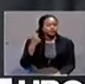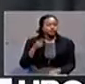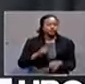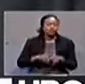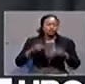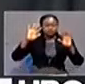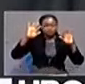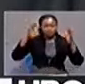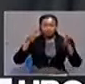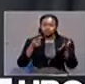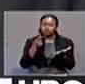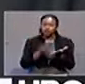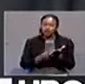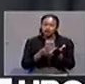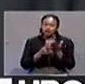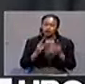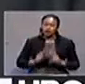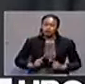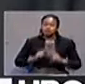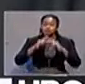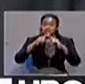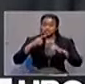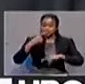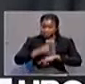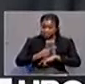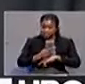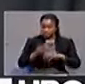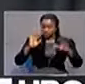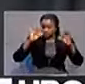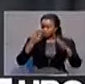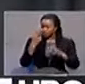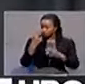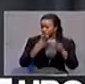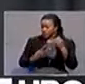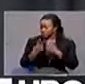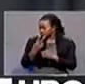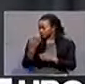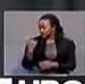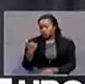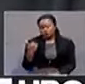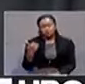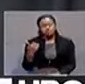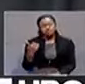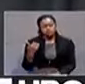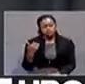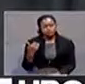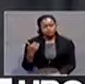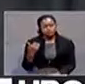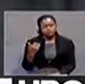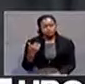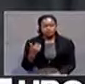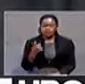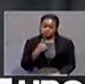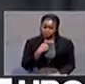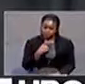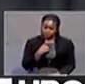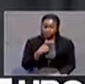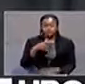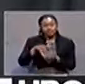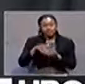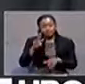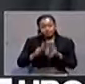the Uganda Matters Day 2 years ago, and I happened to be one of those who